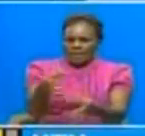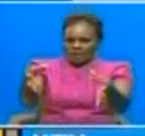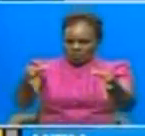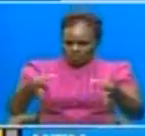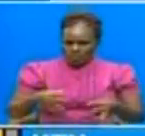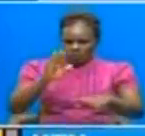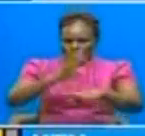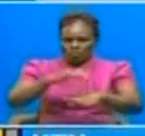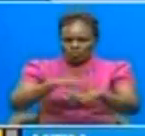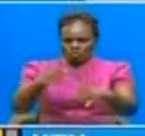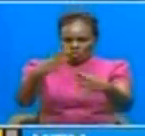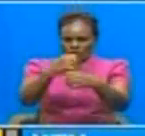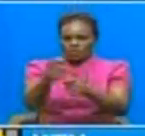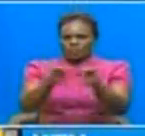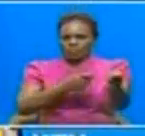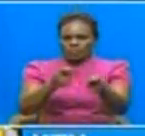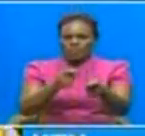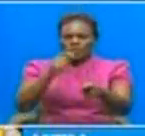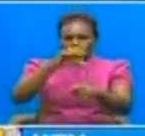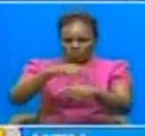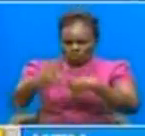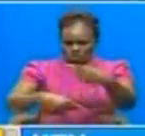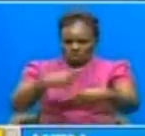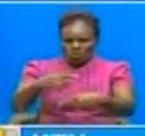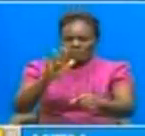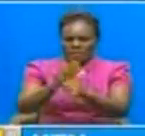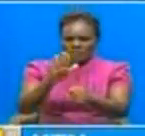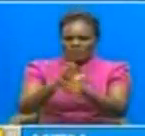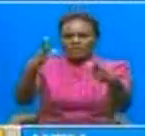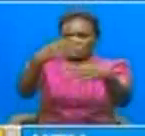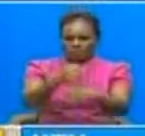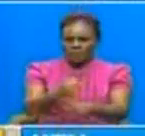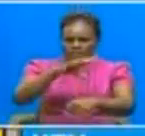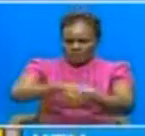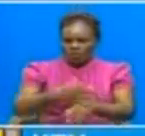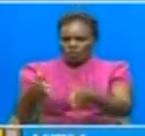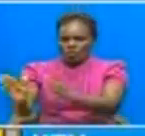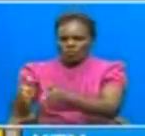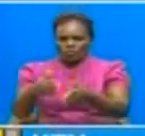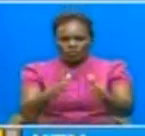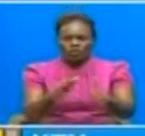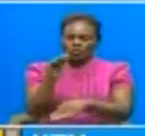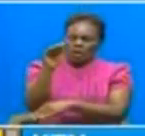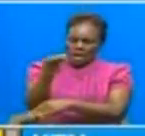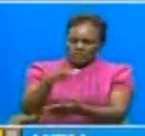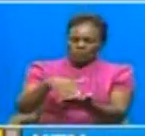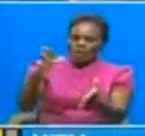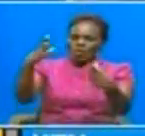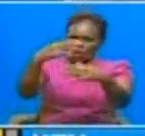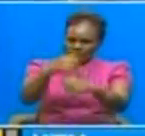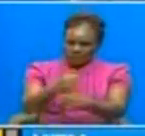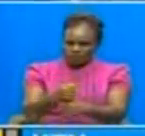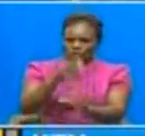accountability and good corporate governance were gaining ground in most companies. He took the opportunity to rally more companies to take part in this